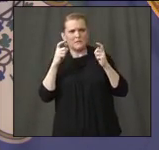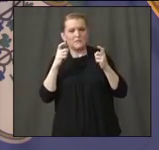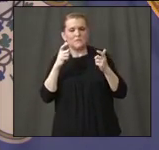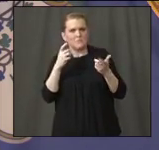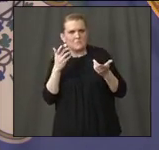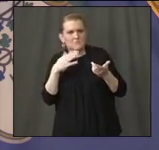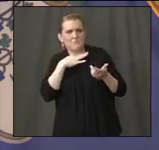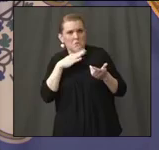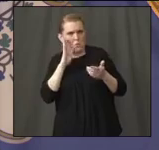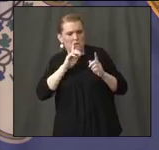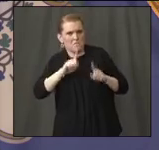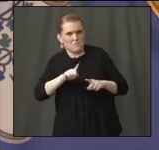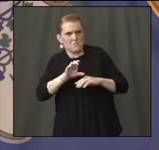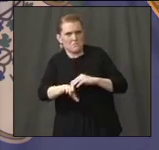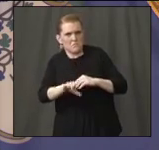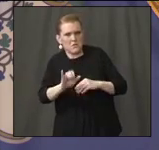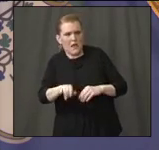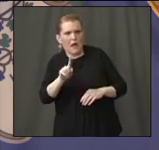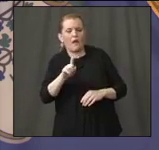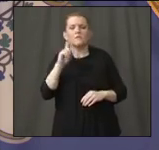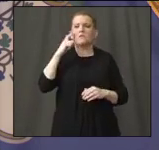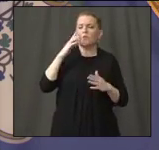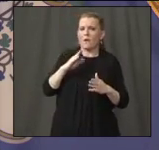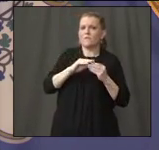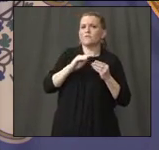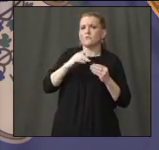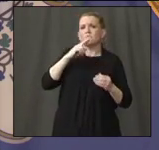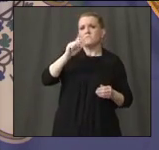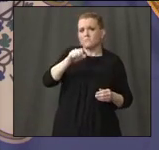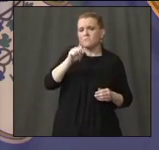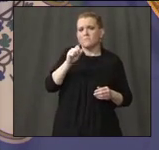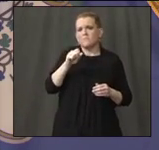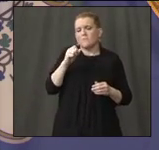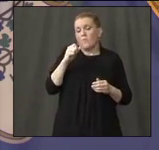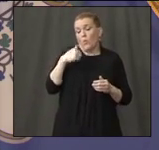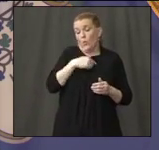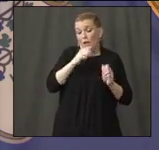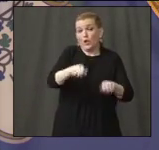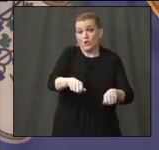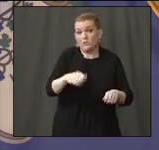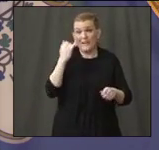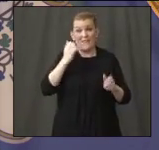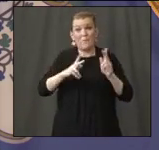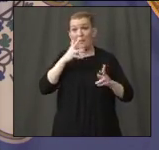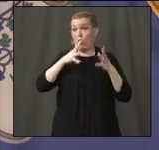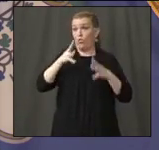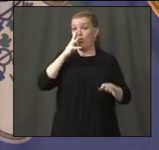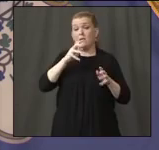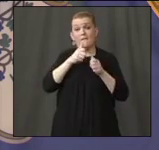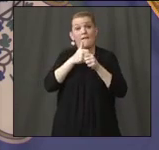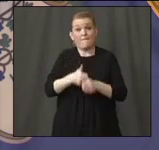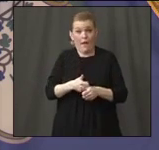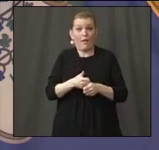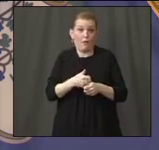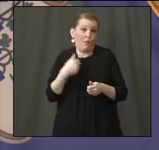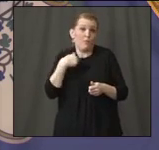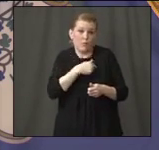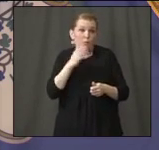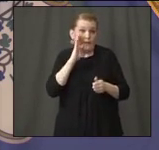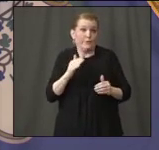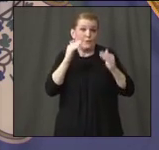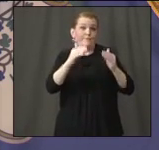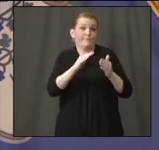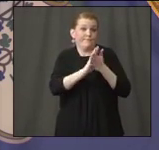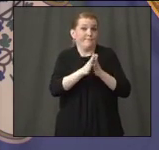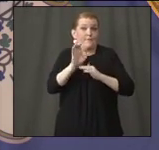little children who are too young, but we're trying to encourage not whole families to go into those big box stores. And by the way, we get a lot